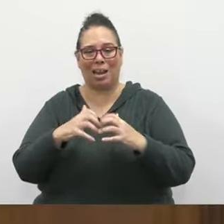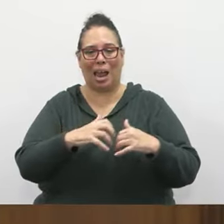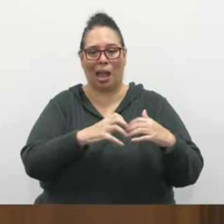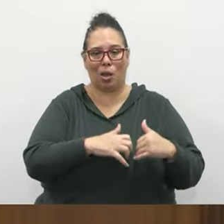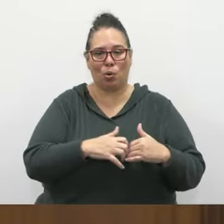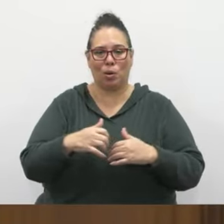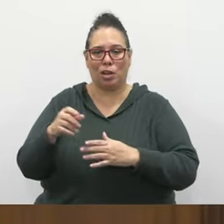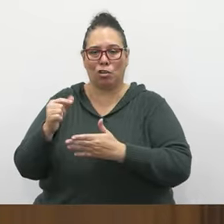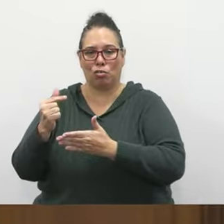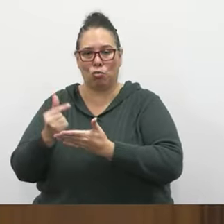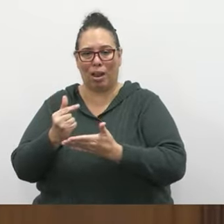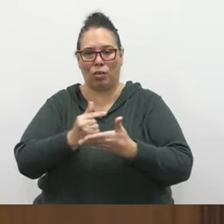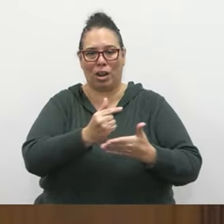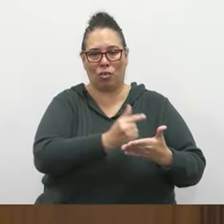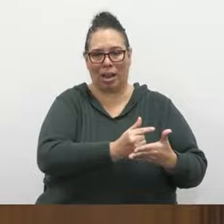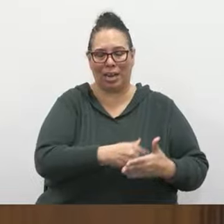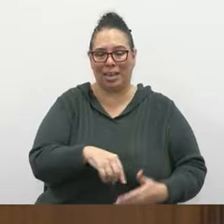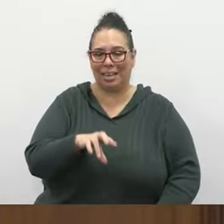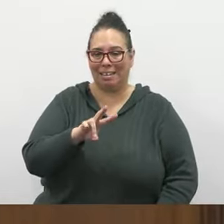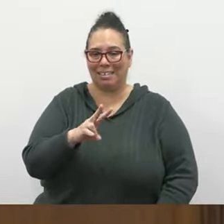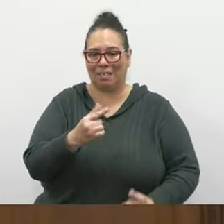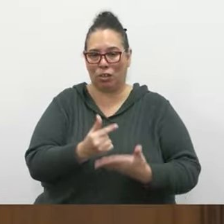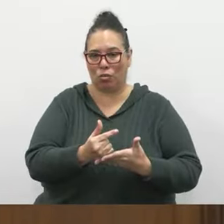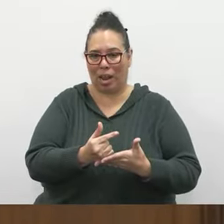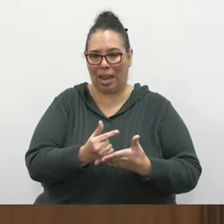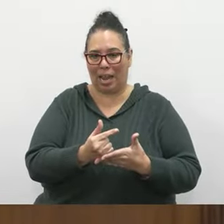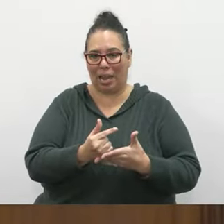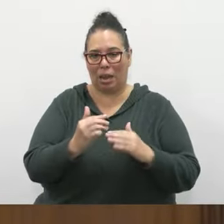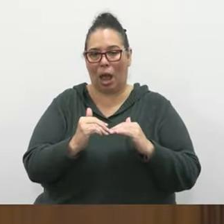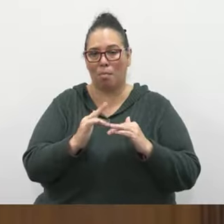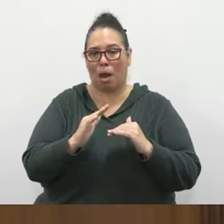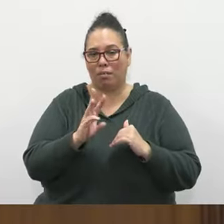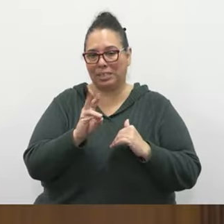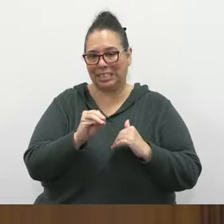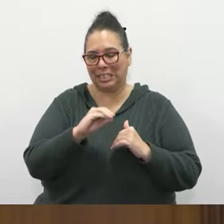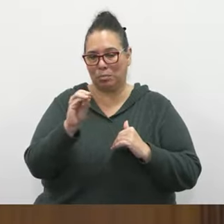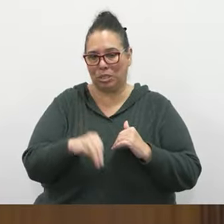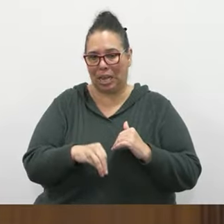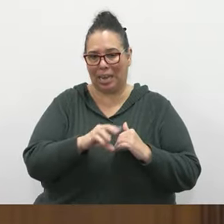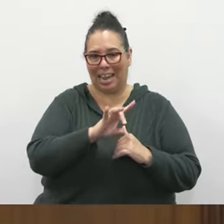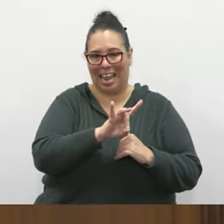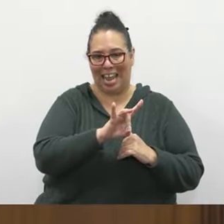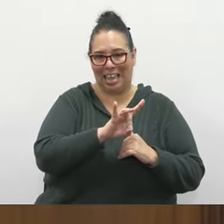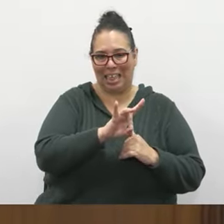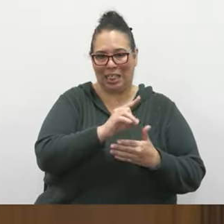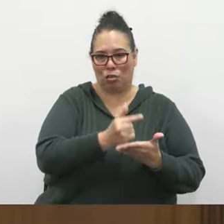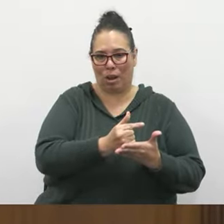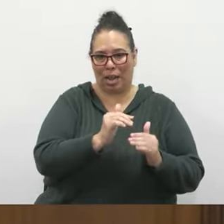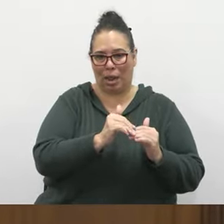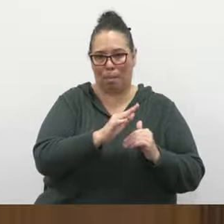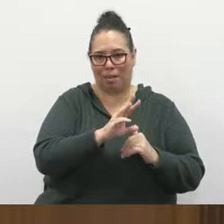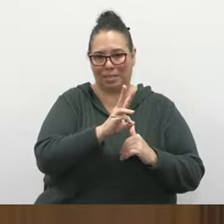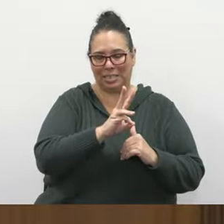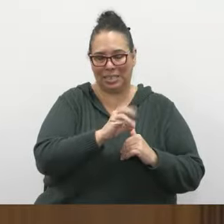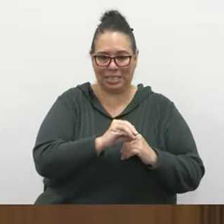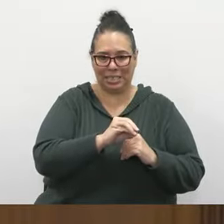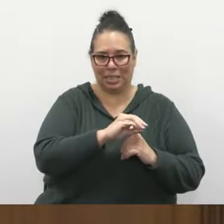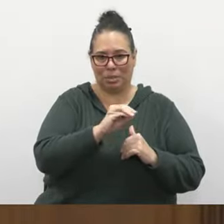grade, we see that in 7th grade, it's above the 60% target. 8th grade, it's above the 60% target. 6th grade,